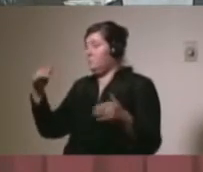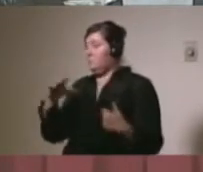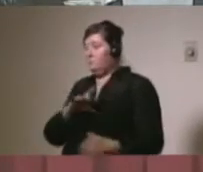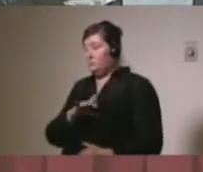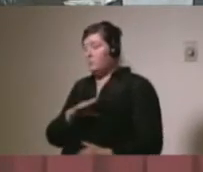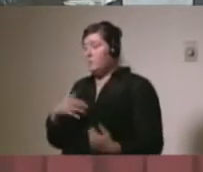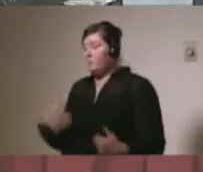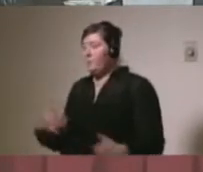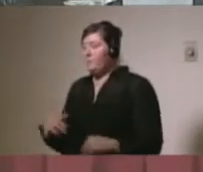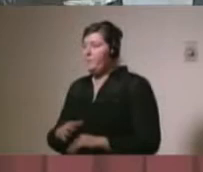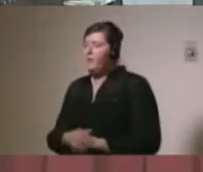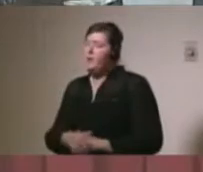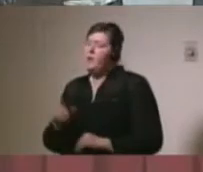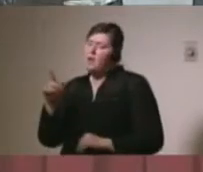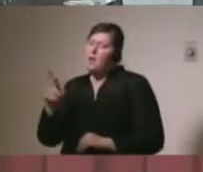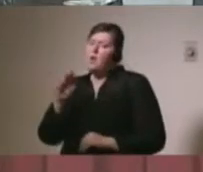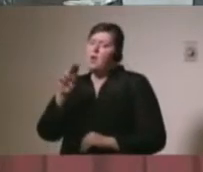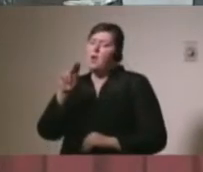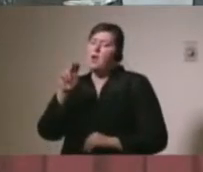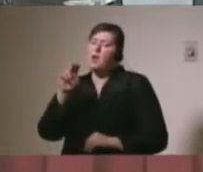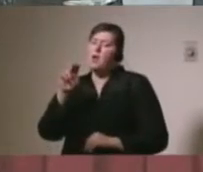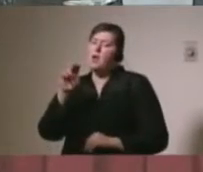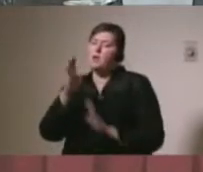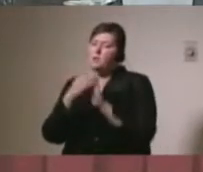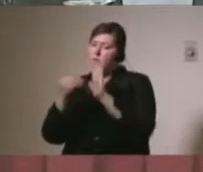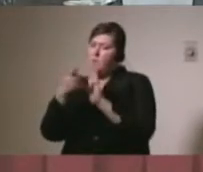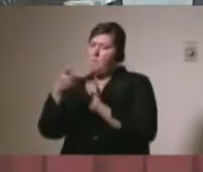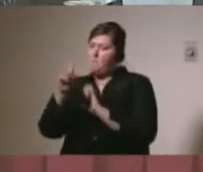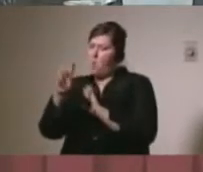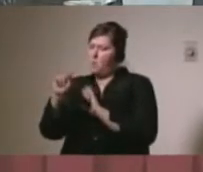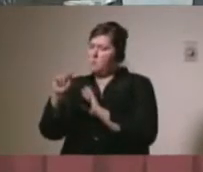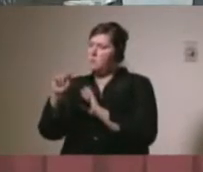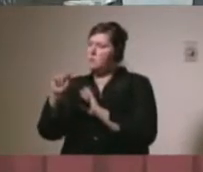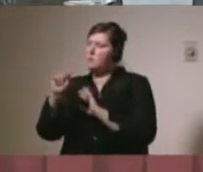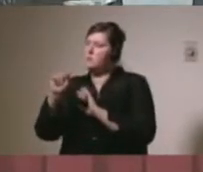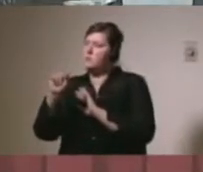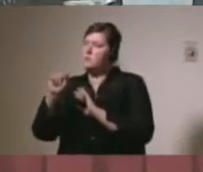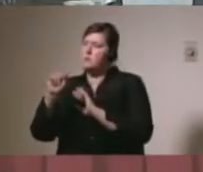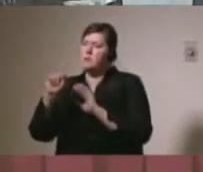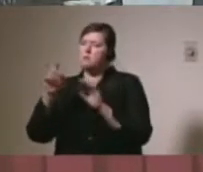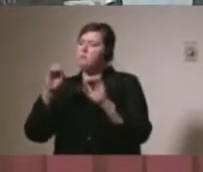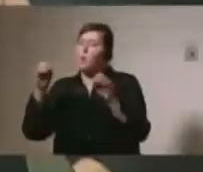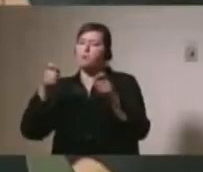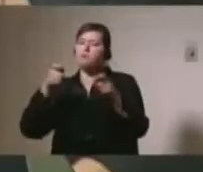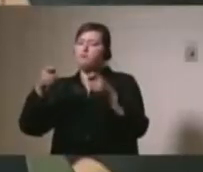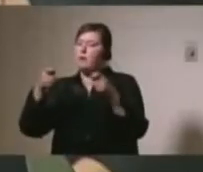Post has been deregulated for a number of years now, so that allows for competition.